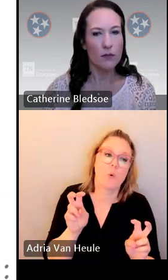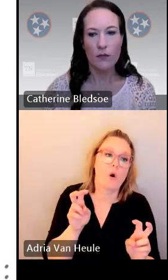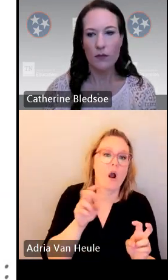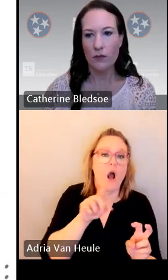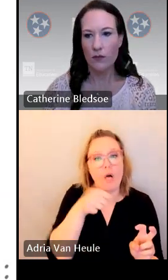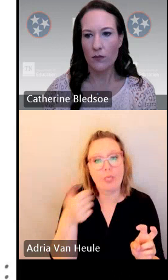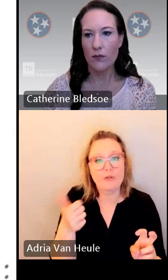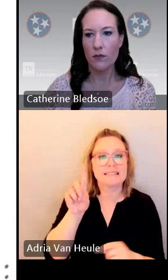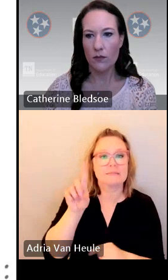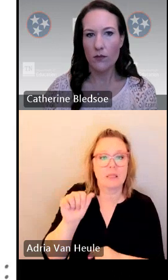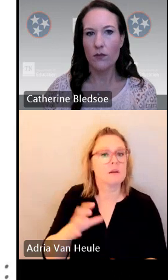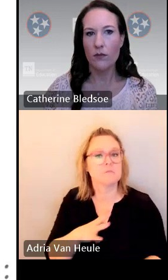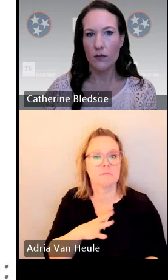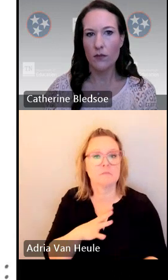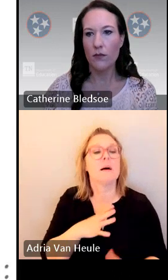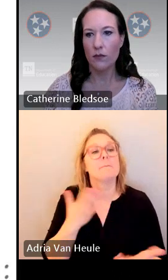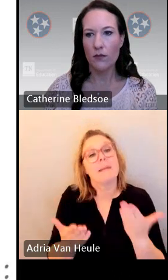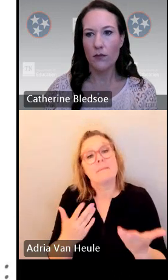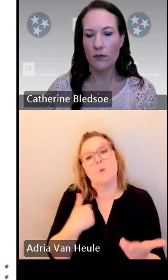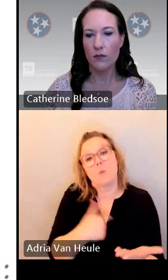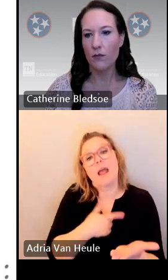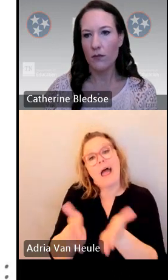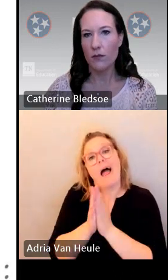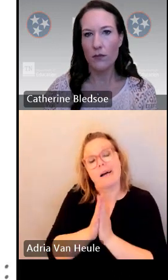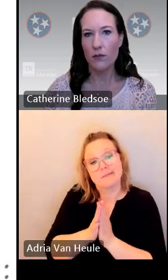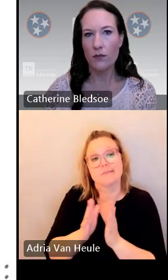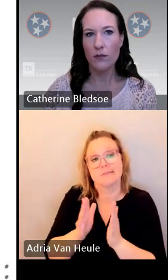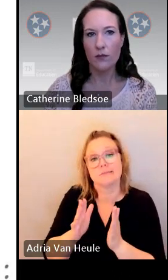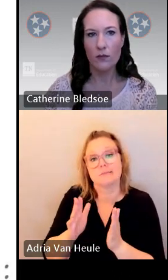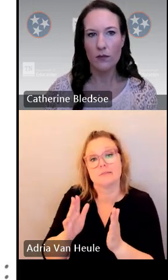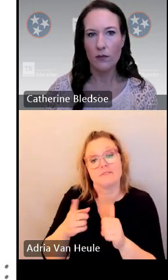student first if they are able to communicate on their own behalf.